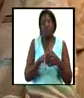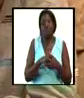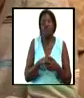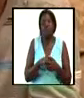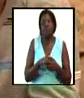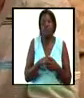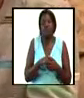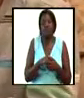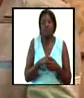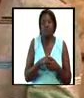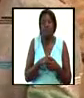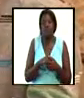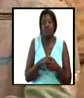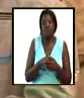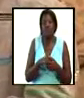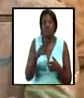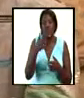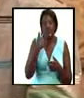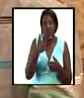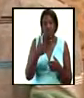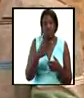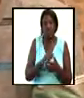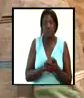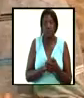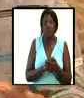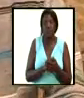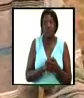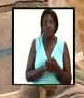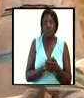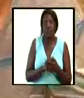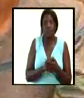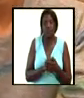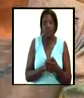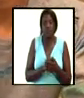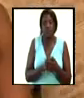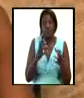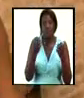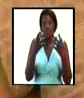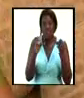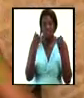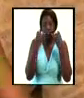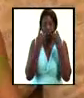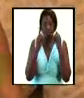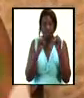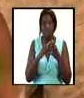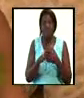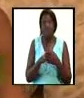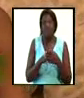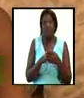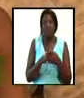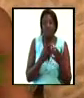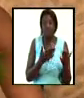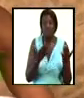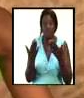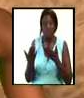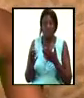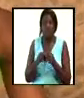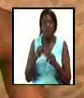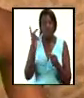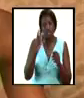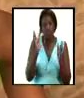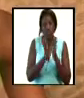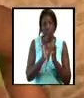usage. Yo, thank you, Santel. That was quite a mouthful. You're welcome. Why don't you edit your work and